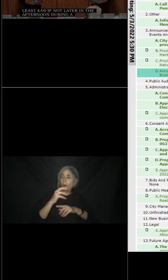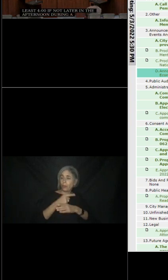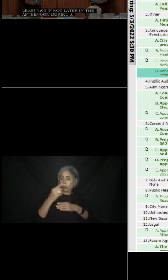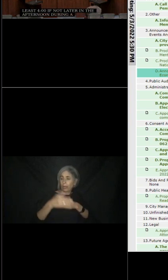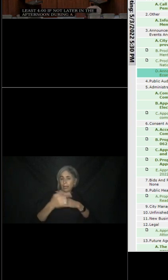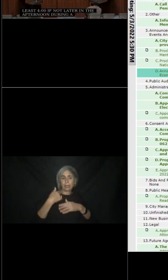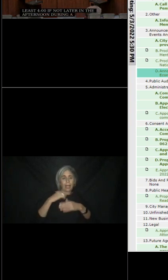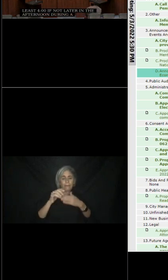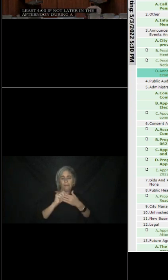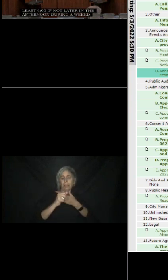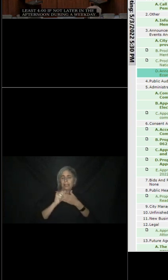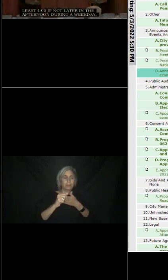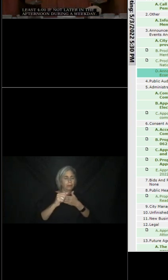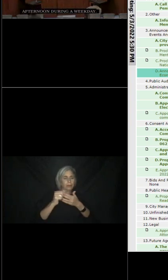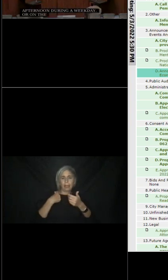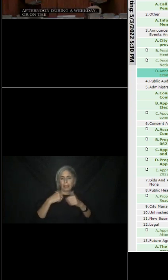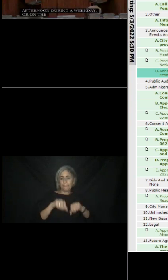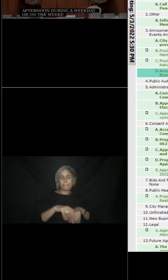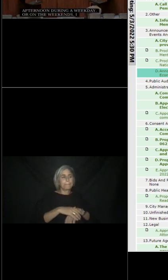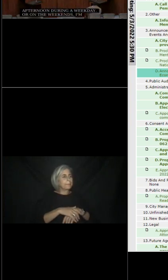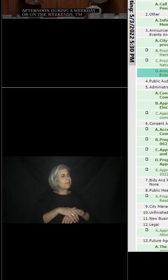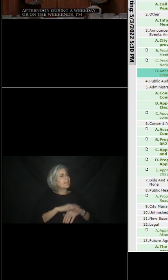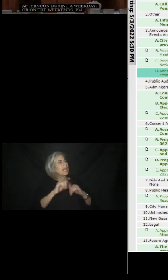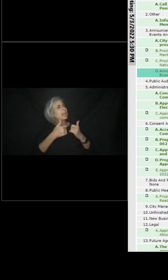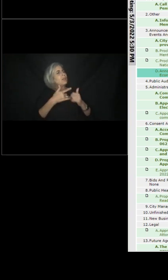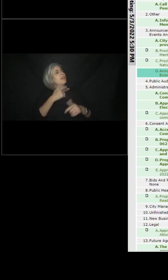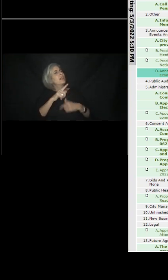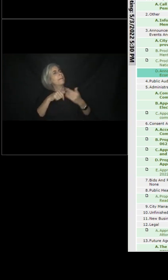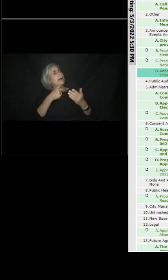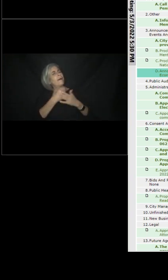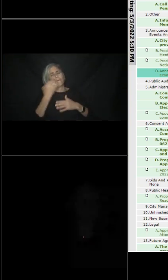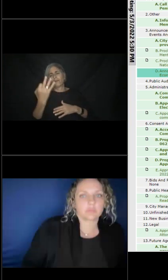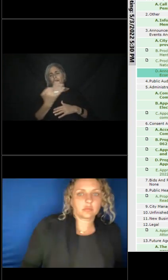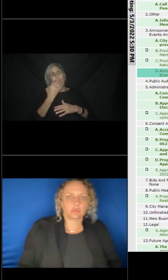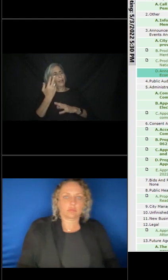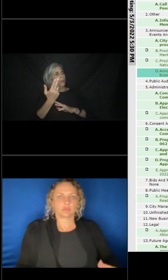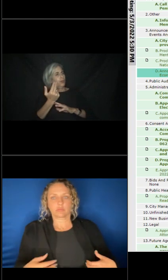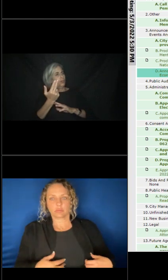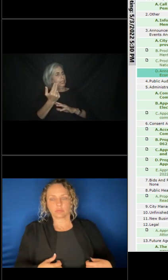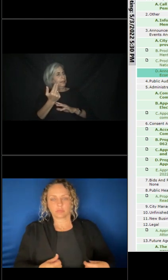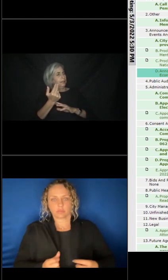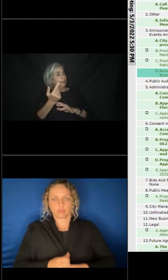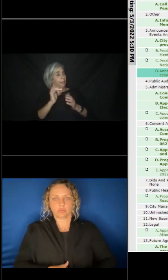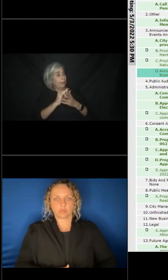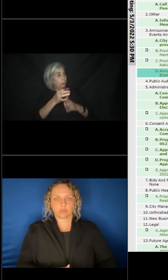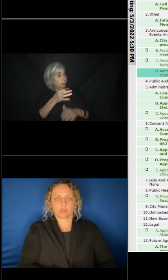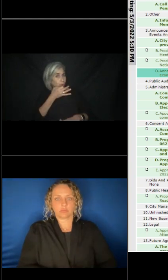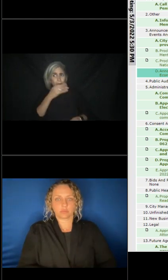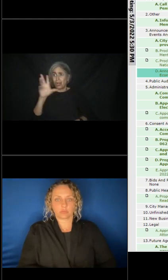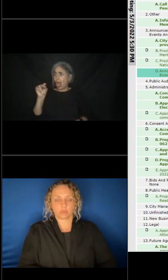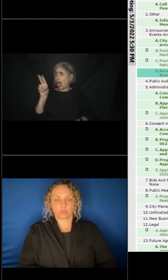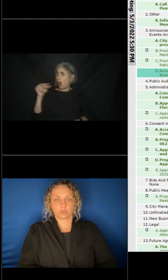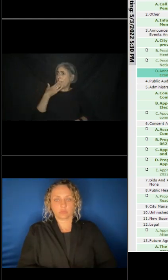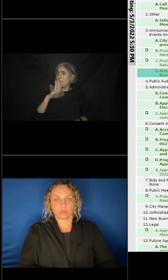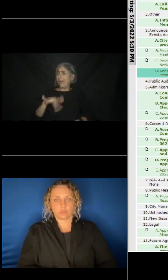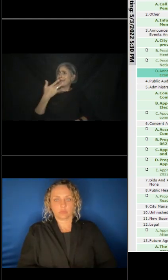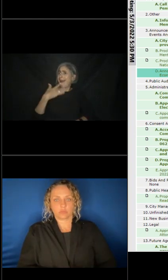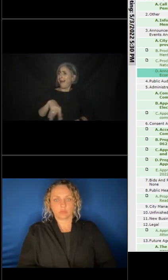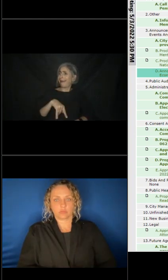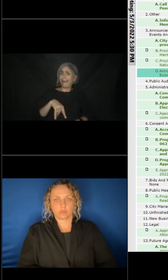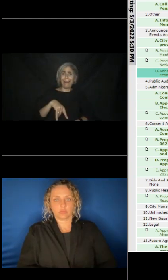I'm flexible. How do we feel about Friday, the 13th? Is it too soon? Oh, that's bad luck. Okay.